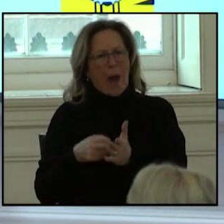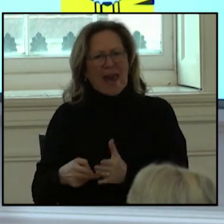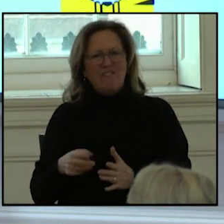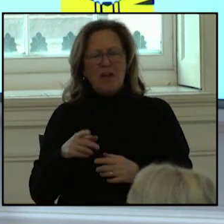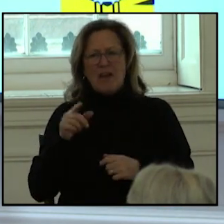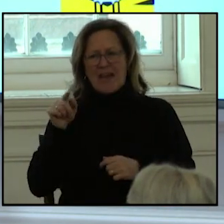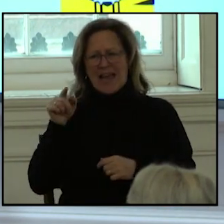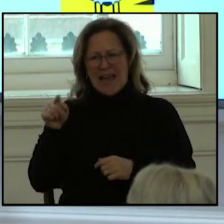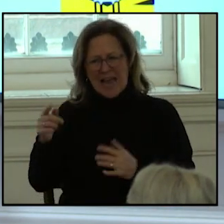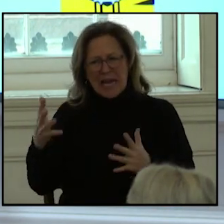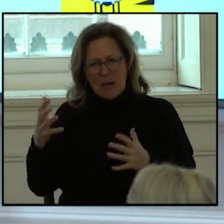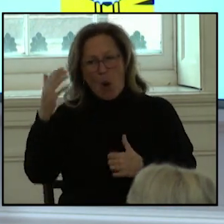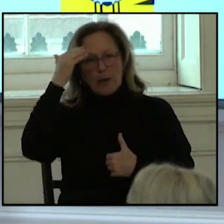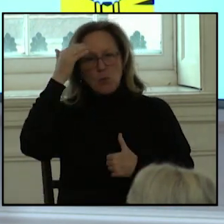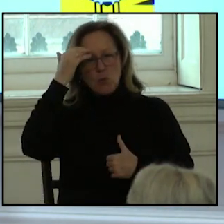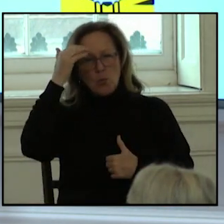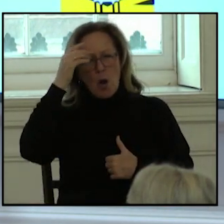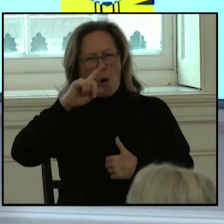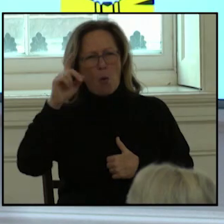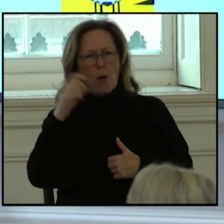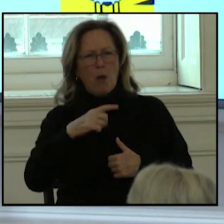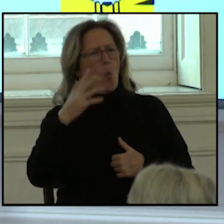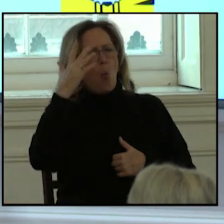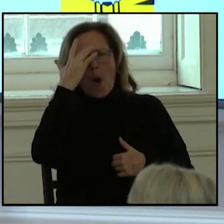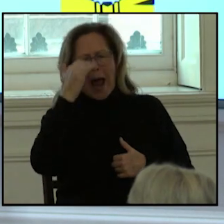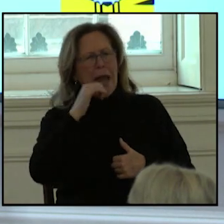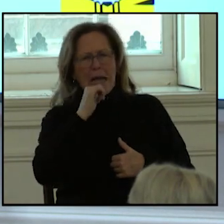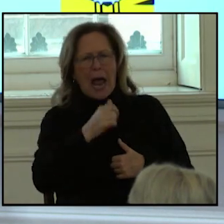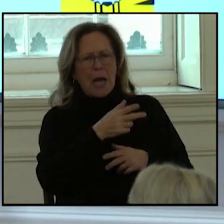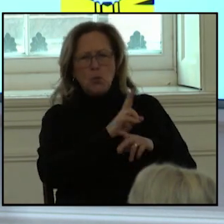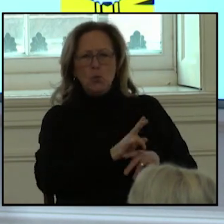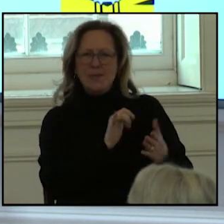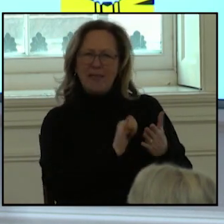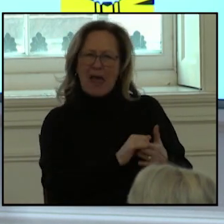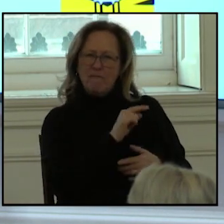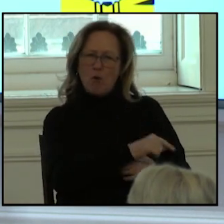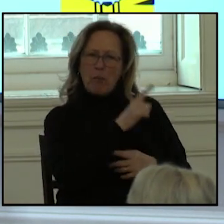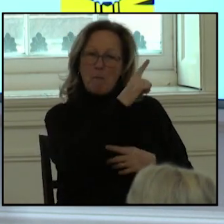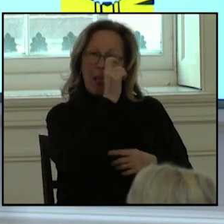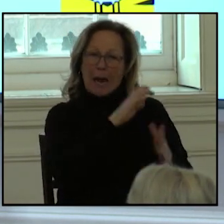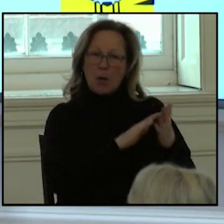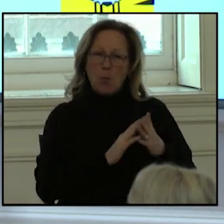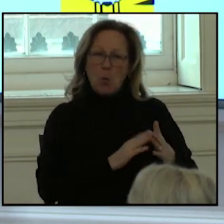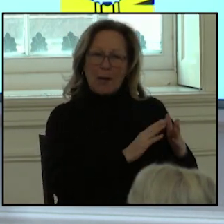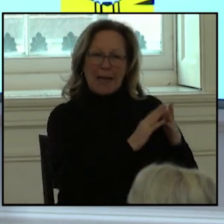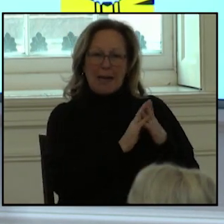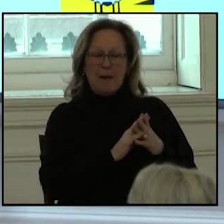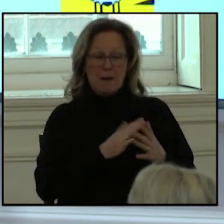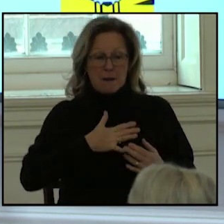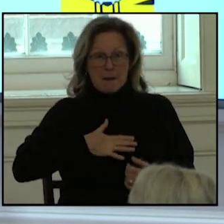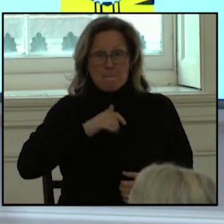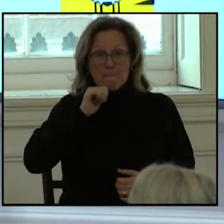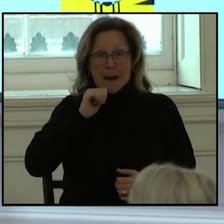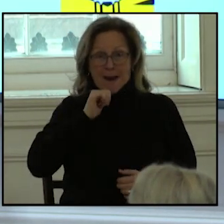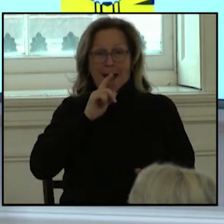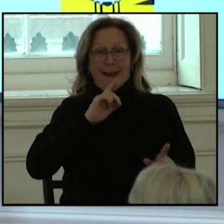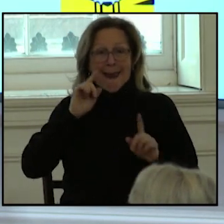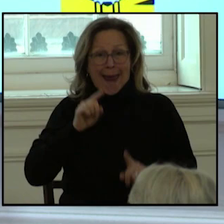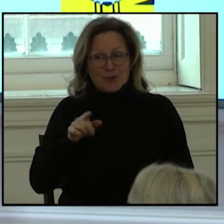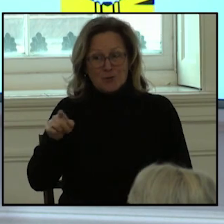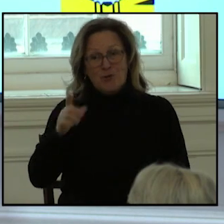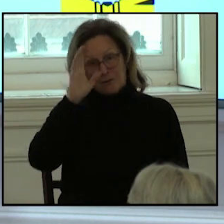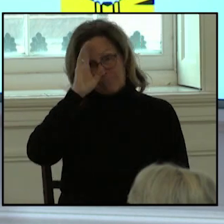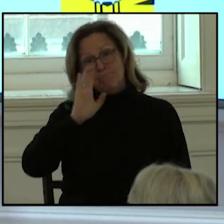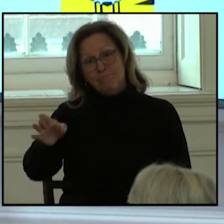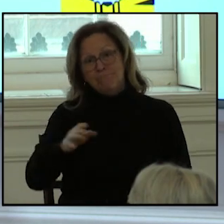he had built for the Black community, wasn't being used. And so she answered him honestly and